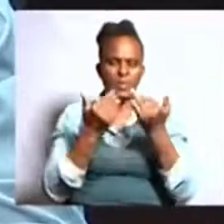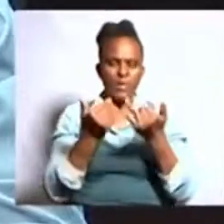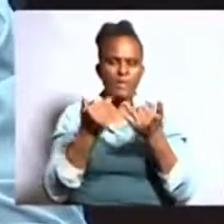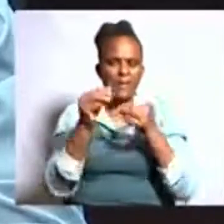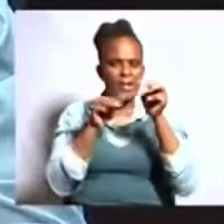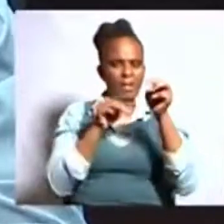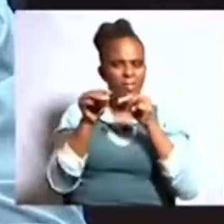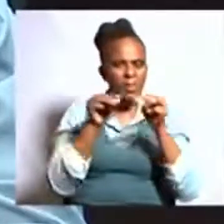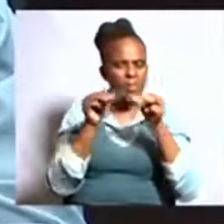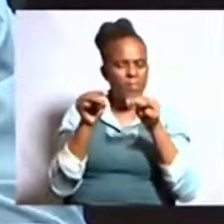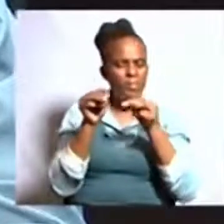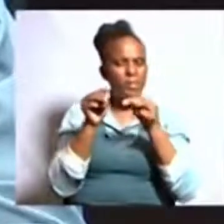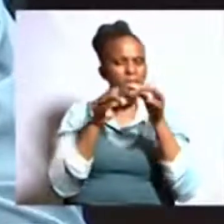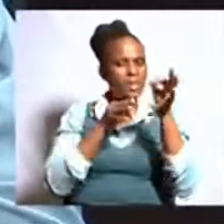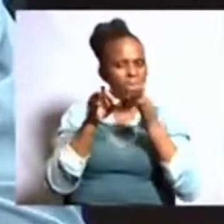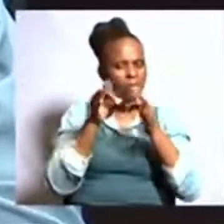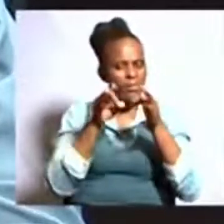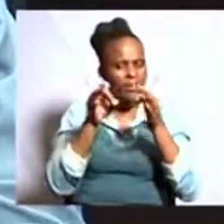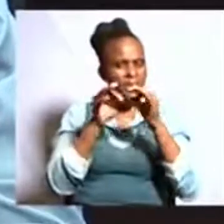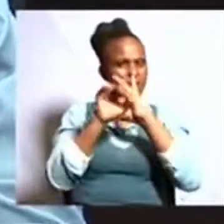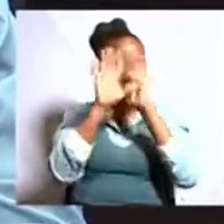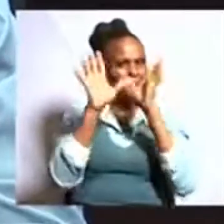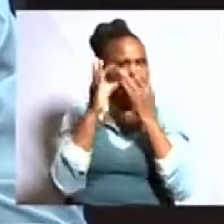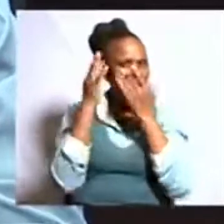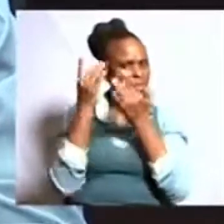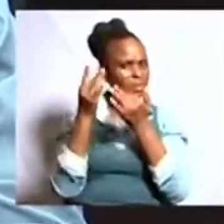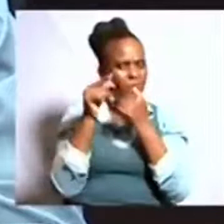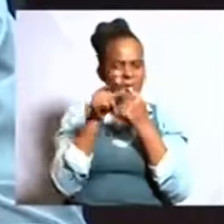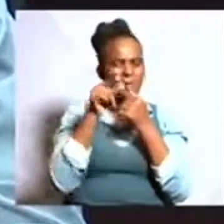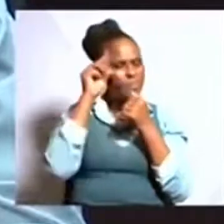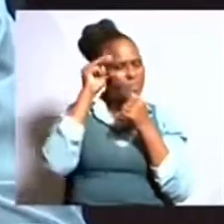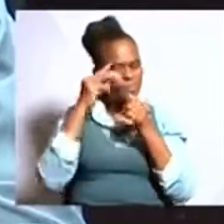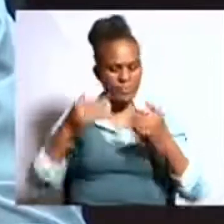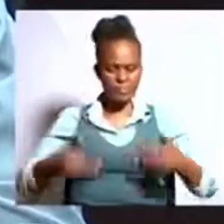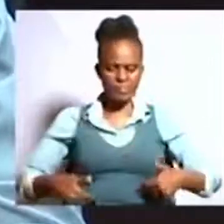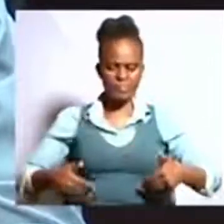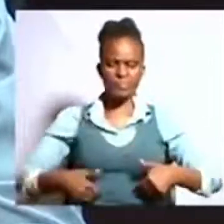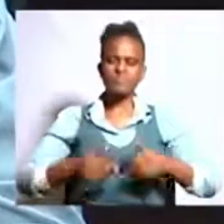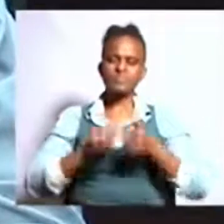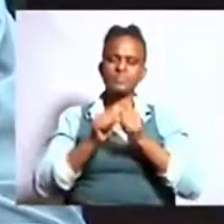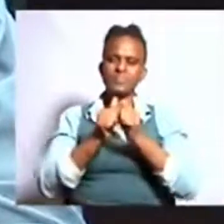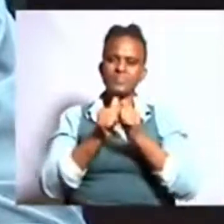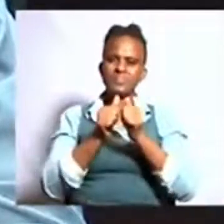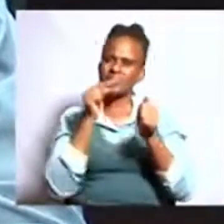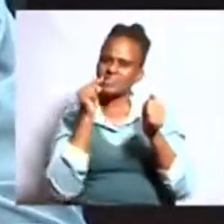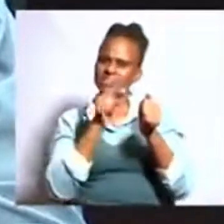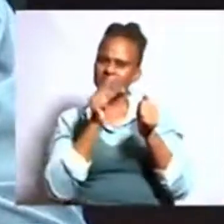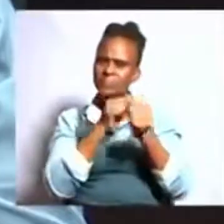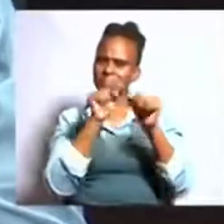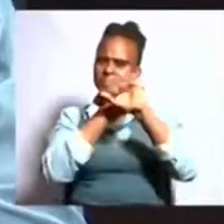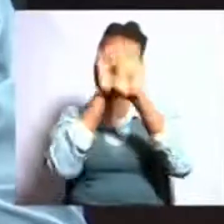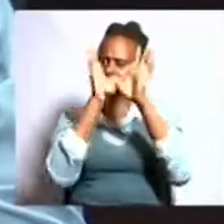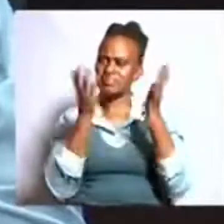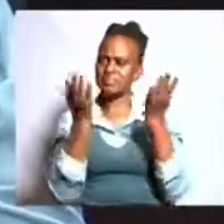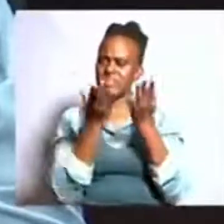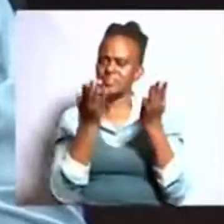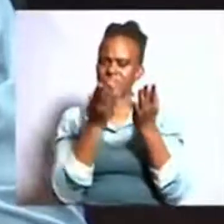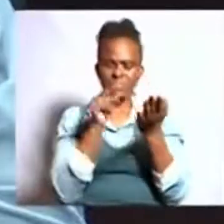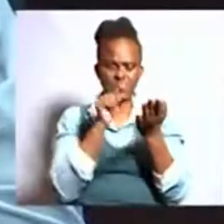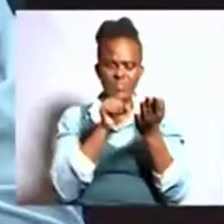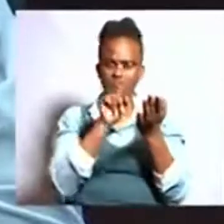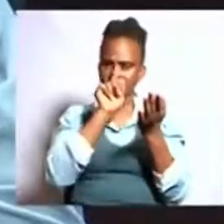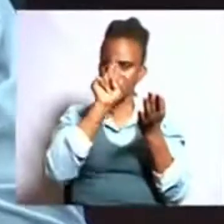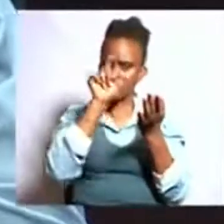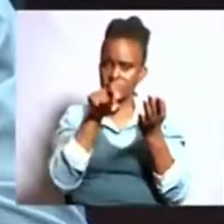management wishes to explain that the guidelines that the Ministry of Youth and Sport provided were not clear on